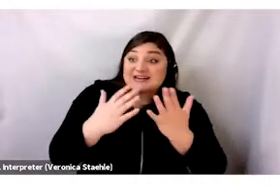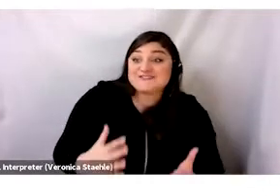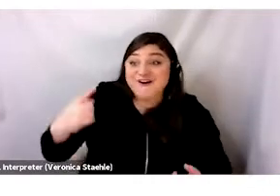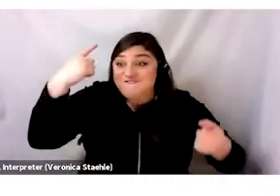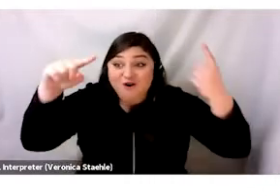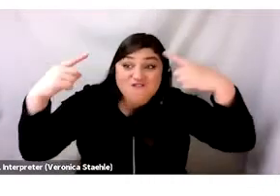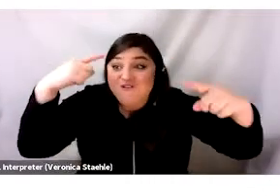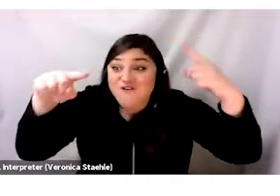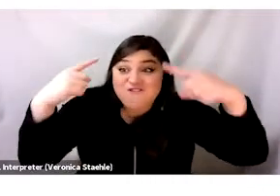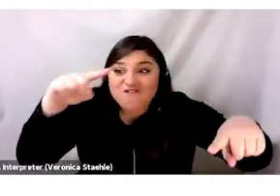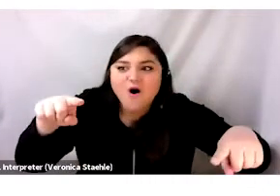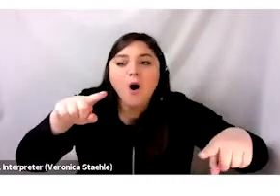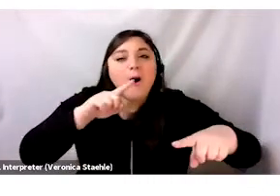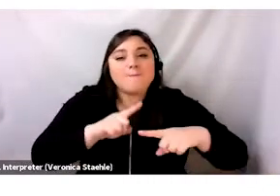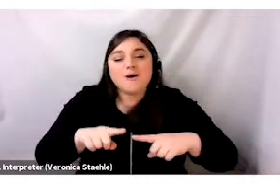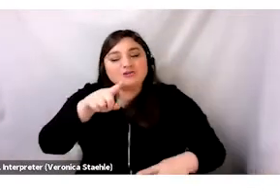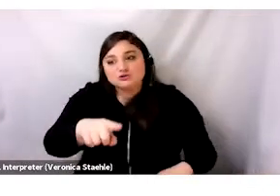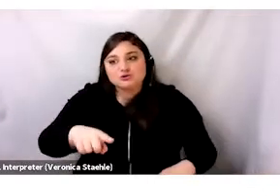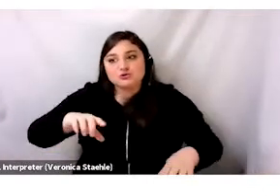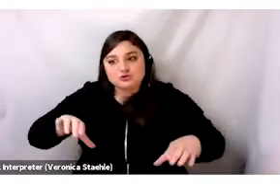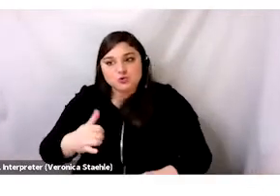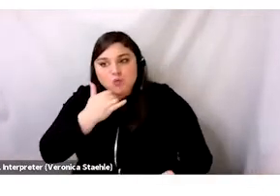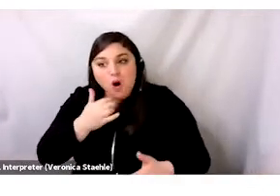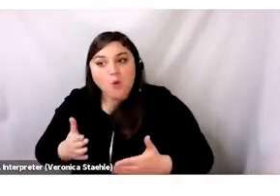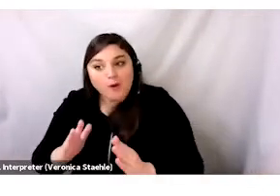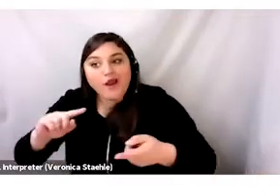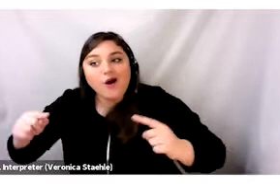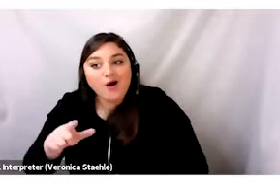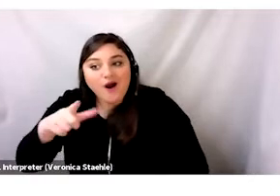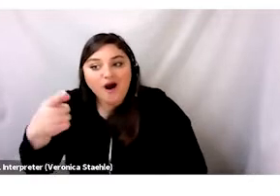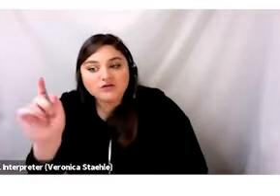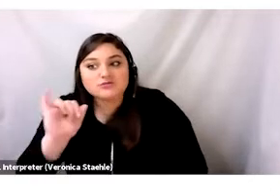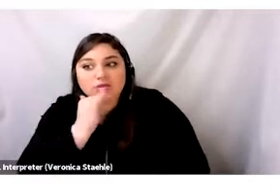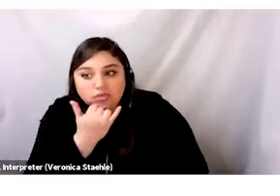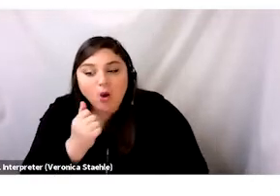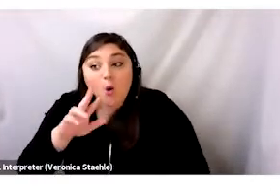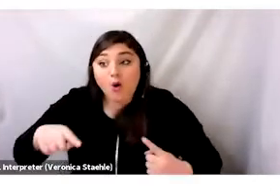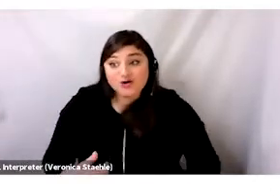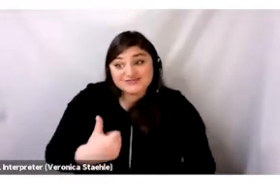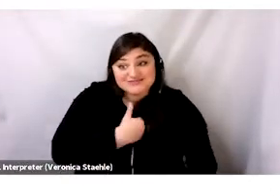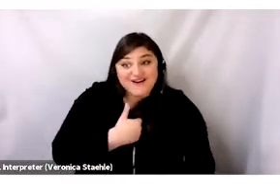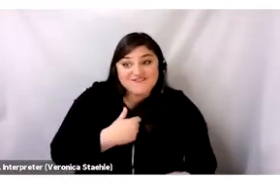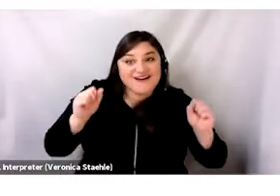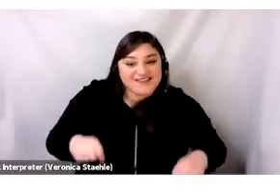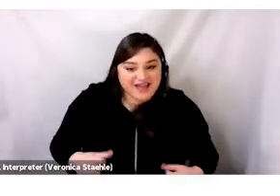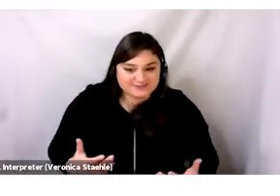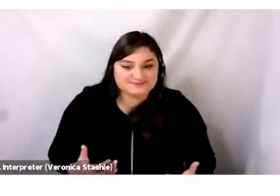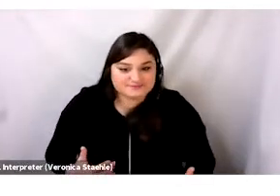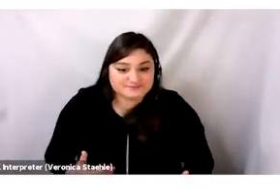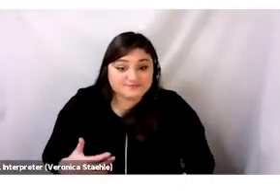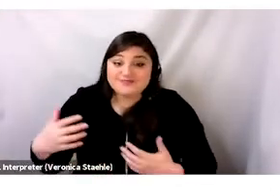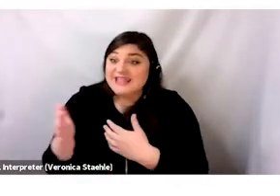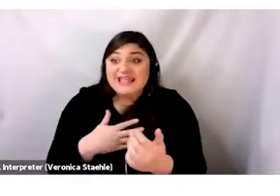course, through unskillful action, even in the course of activism. People who have been organizing